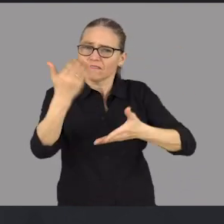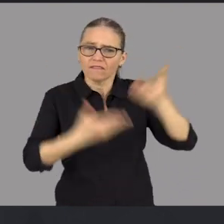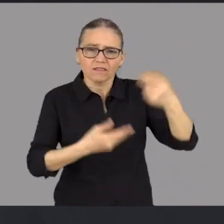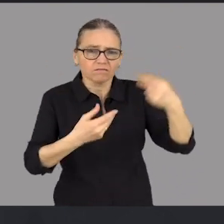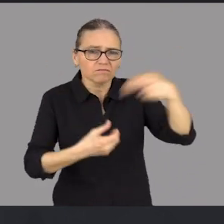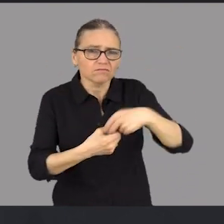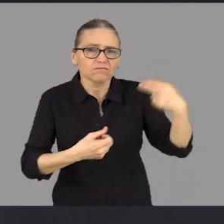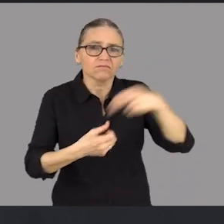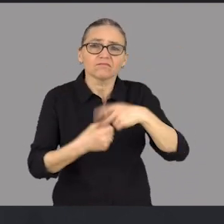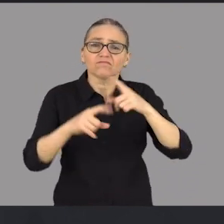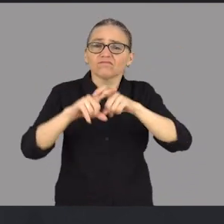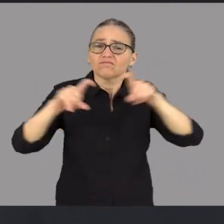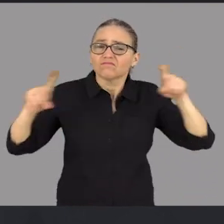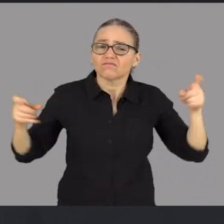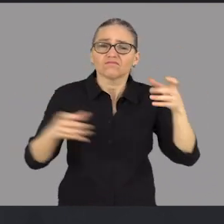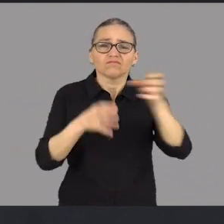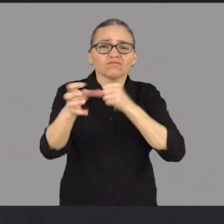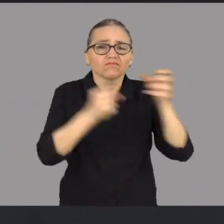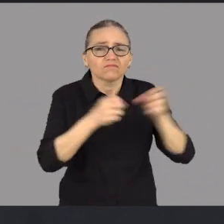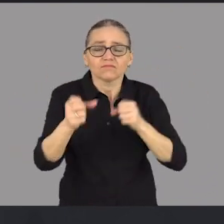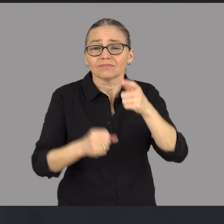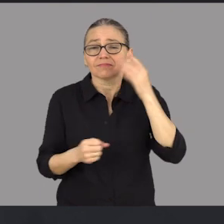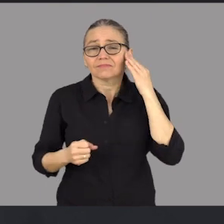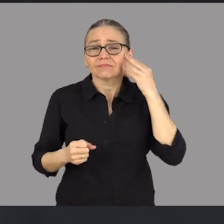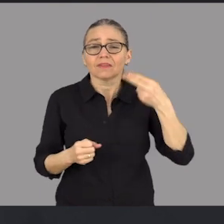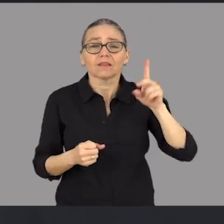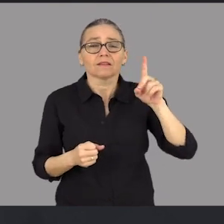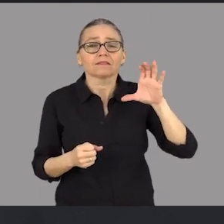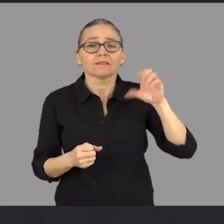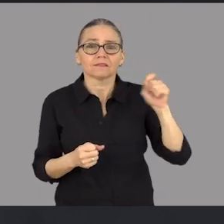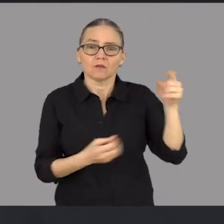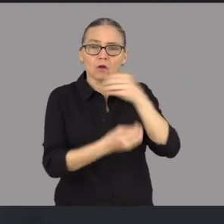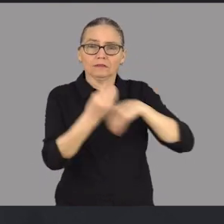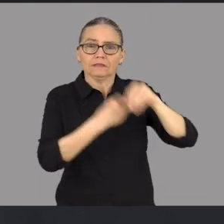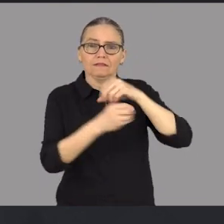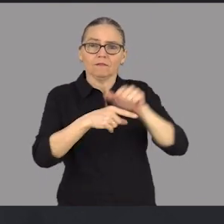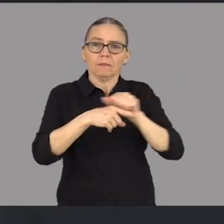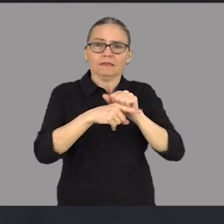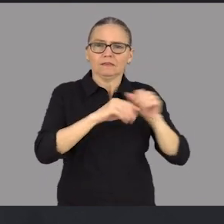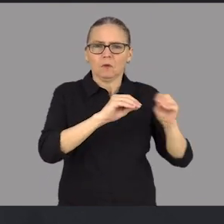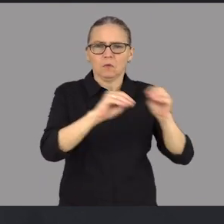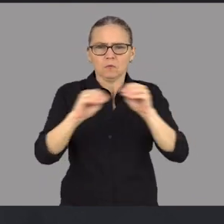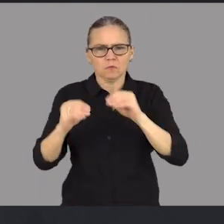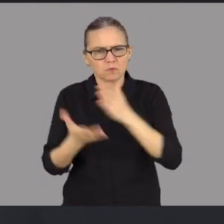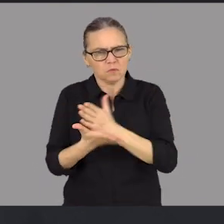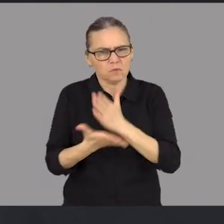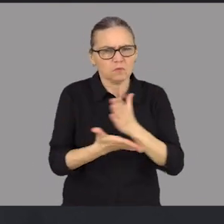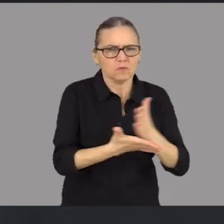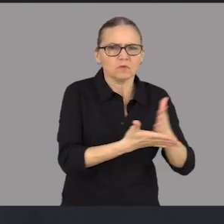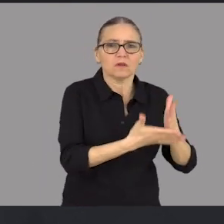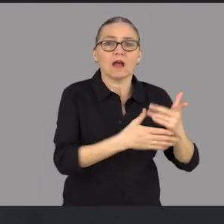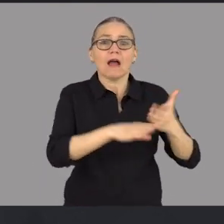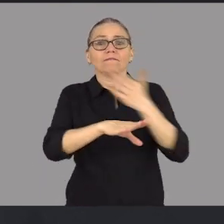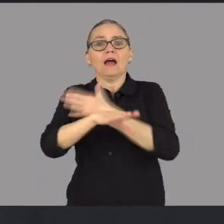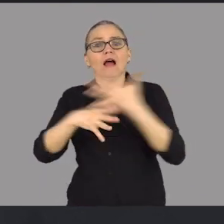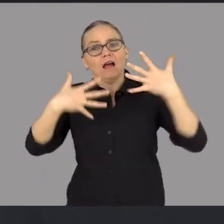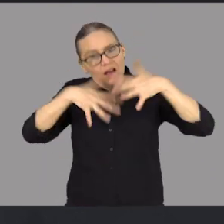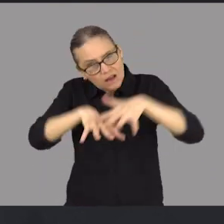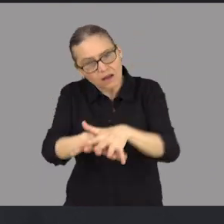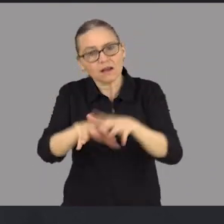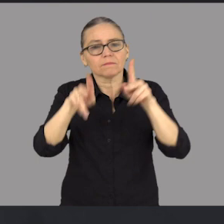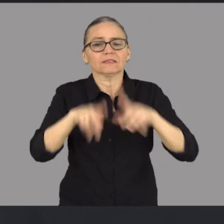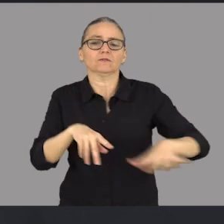about what she's got new clients and where they are in their hiring stage, and she puts them through kind